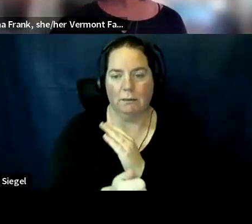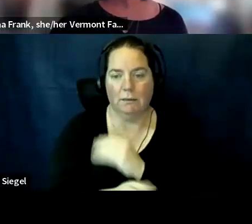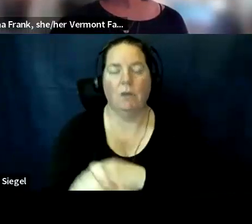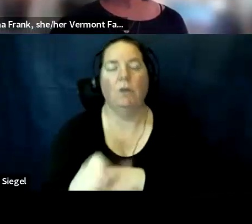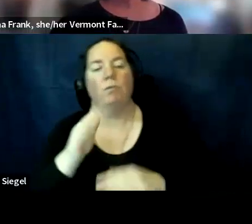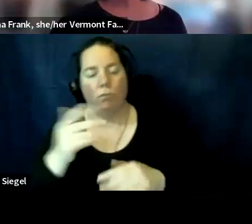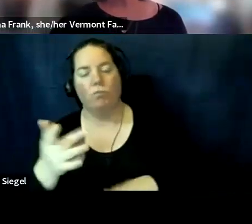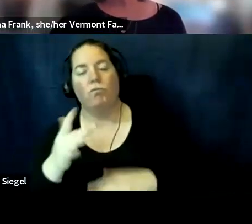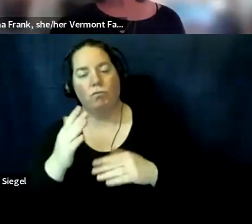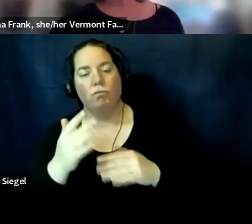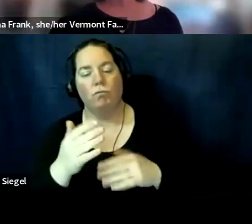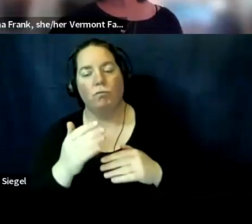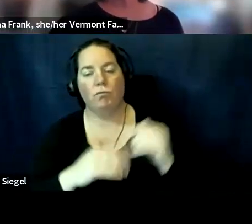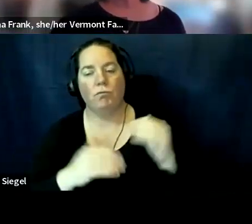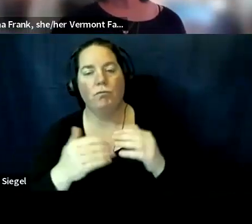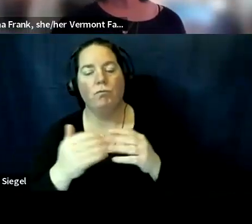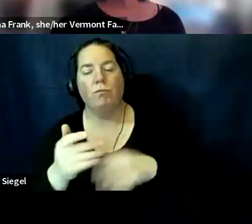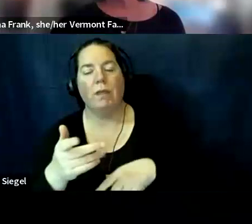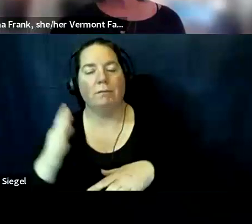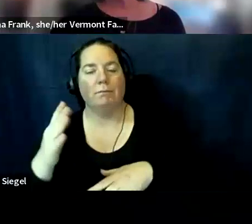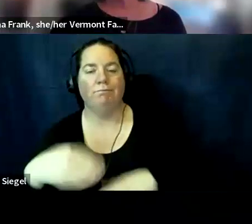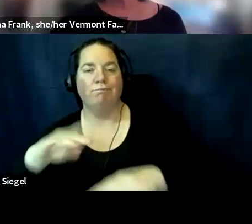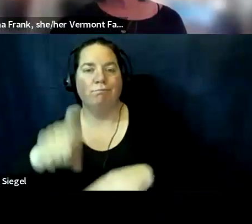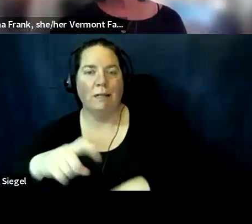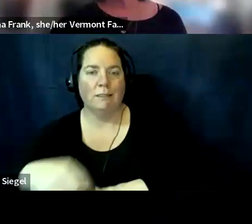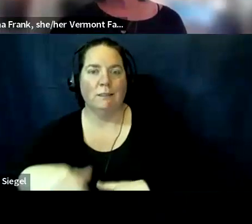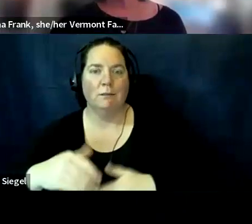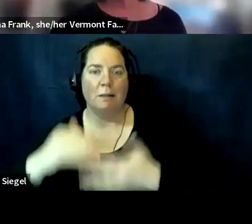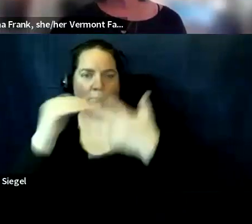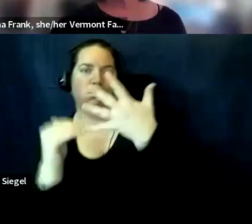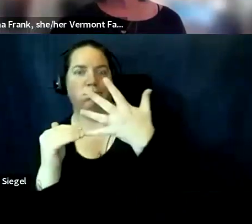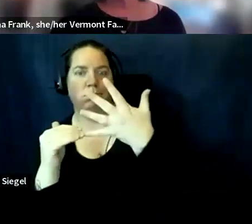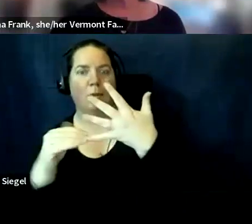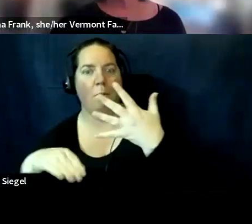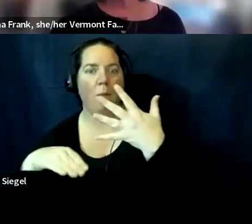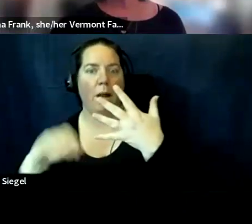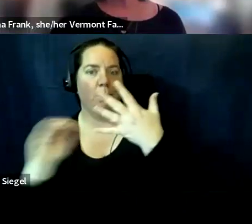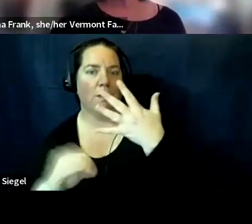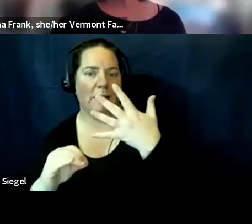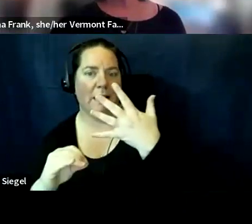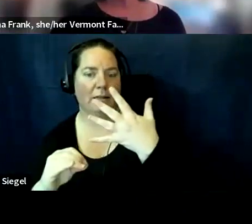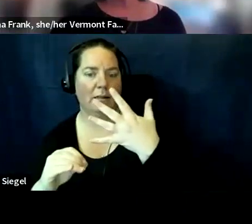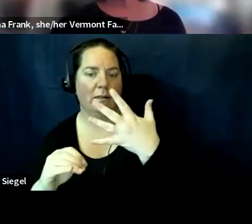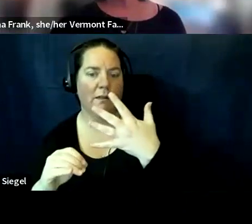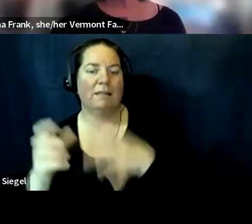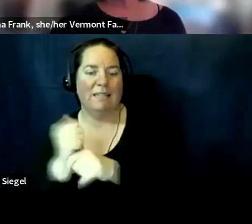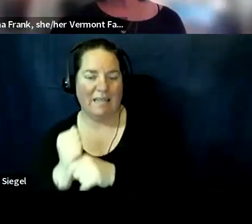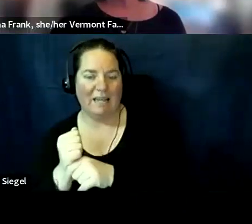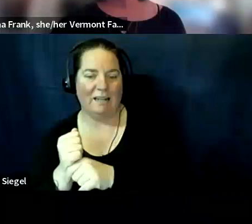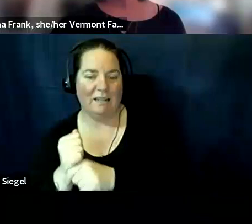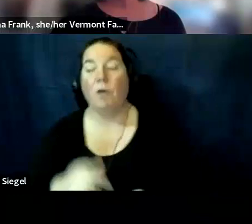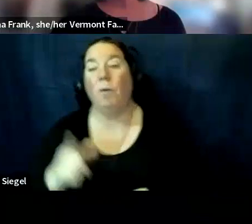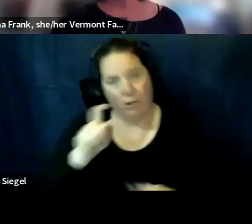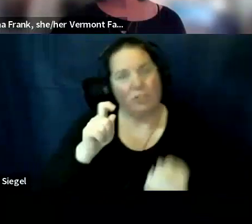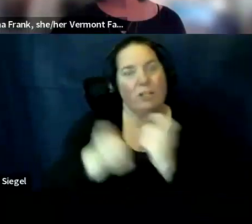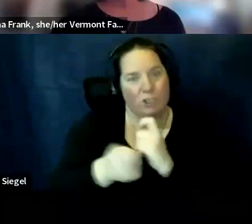academic, having to meet the bottom percentile in order to get support. And there's that change too, Laurel, which we're going to talk